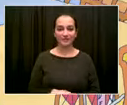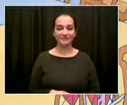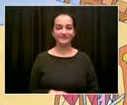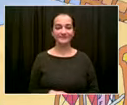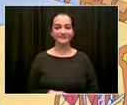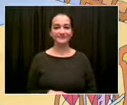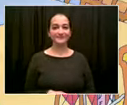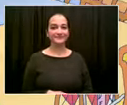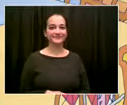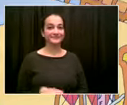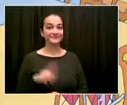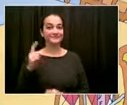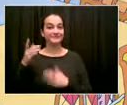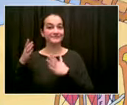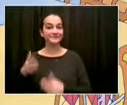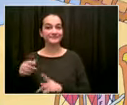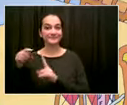from NBC.